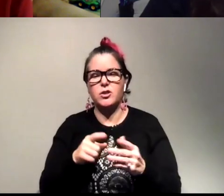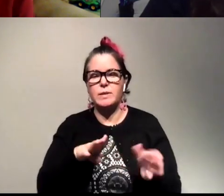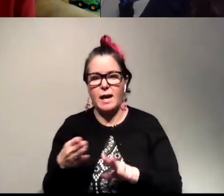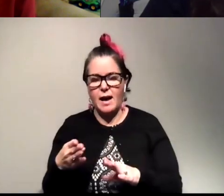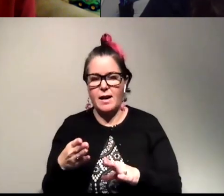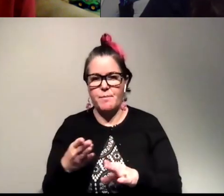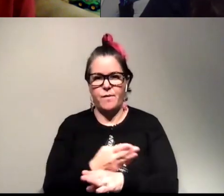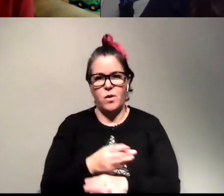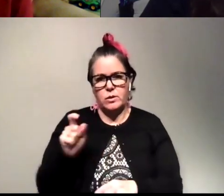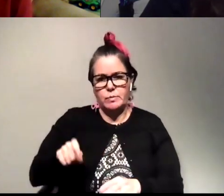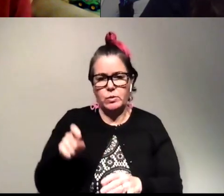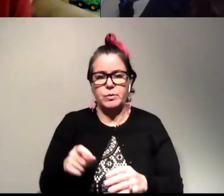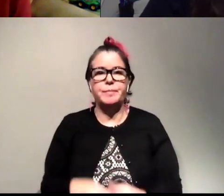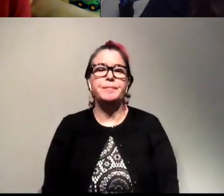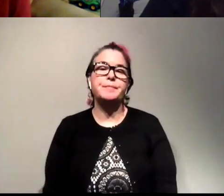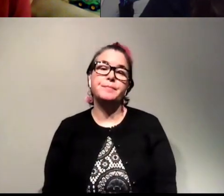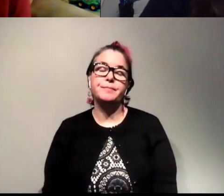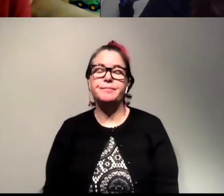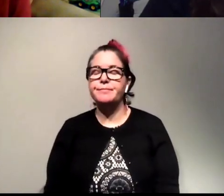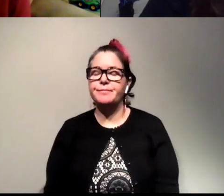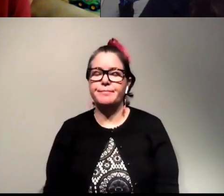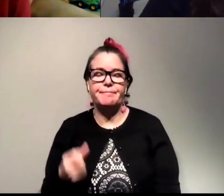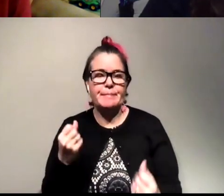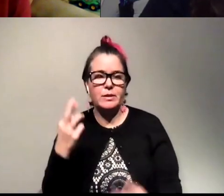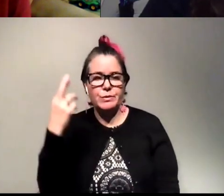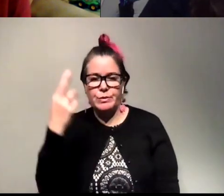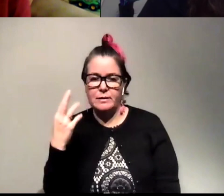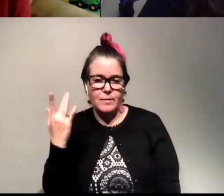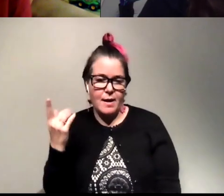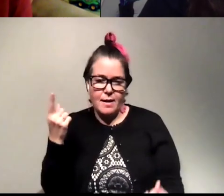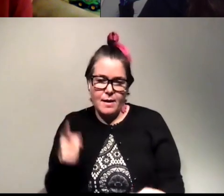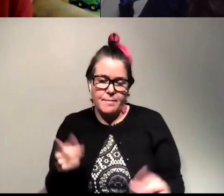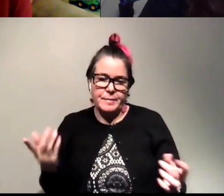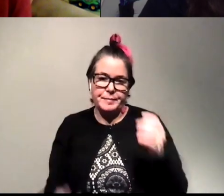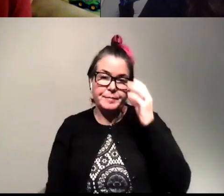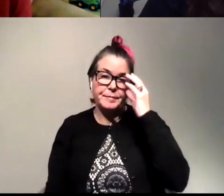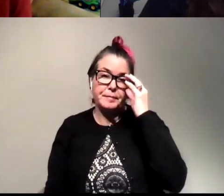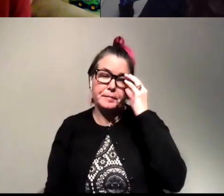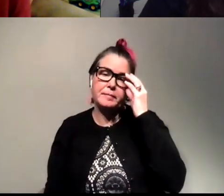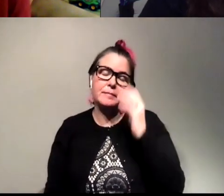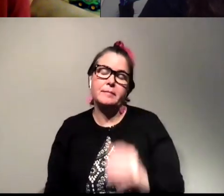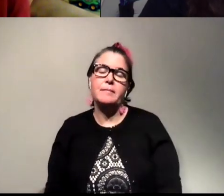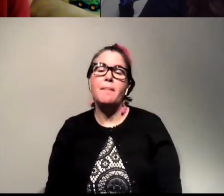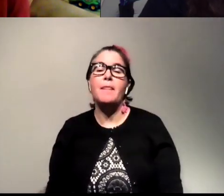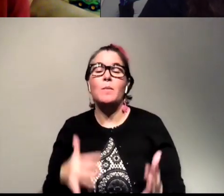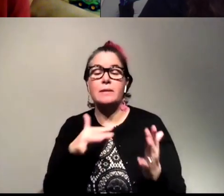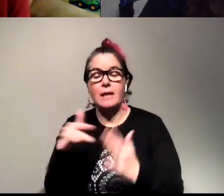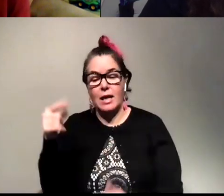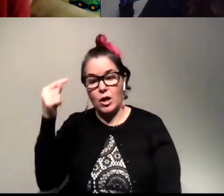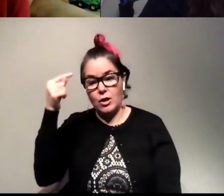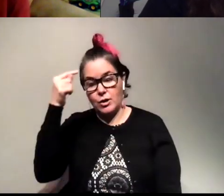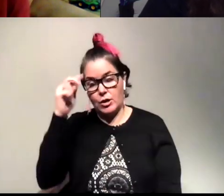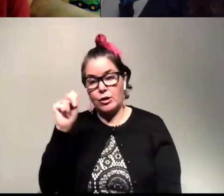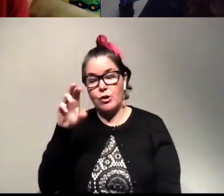be. And there are different reasons why that might be happening. So studying neuroprotection